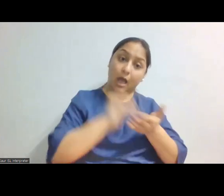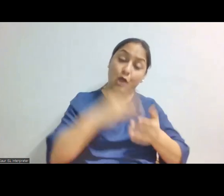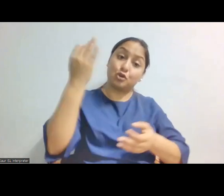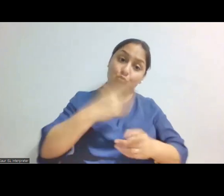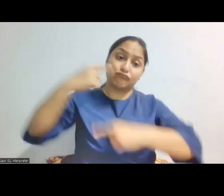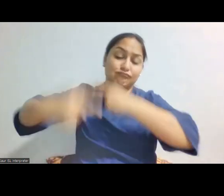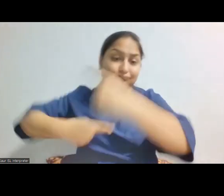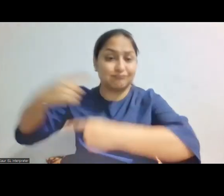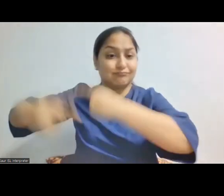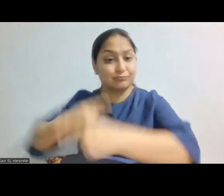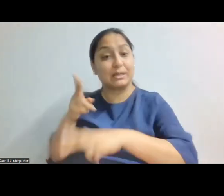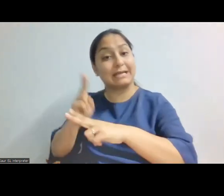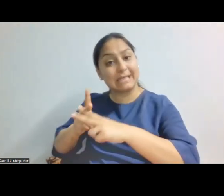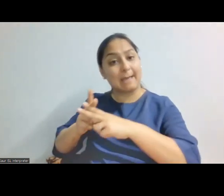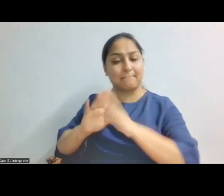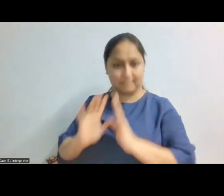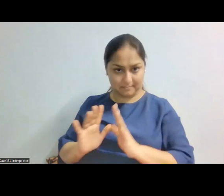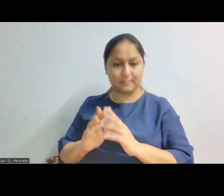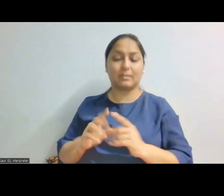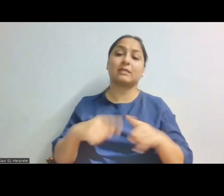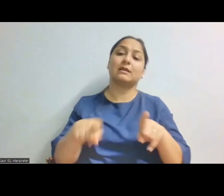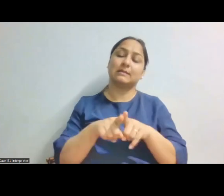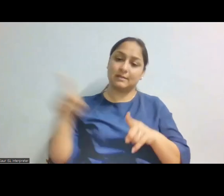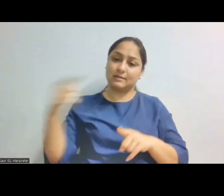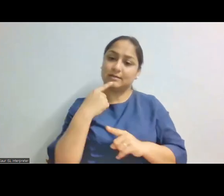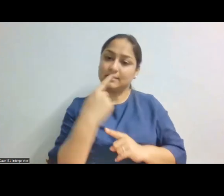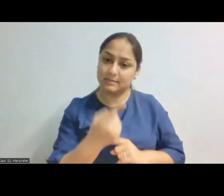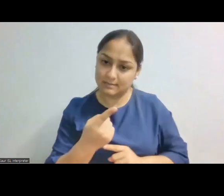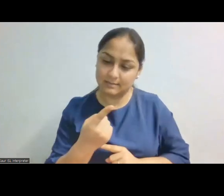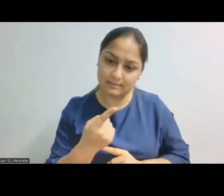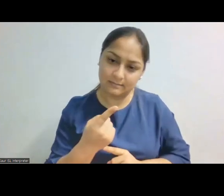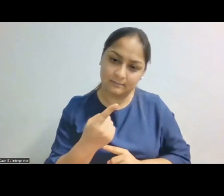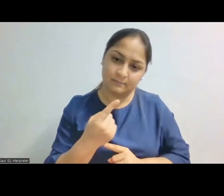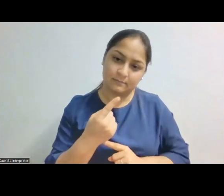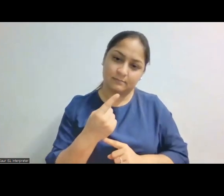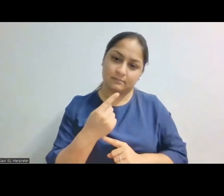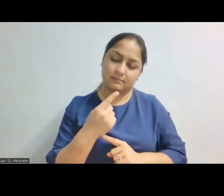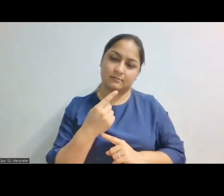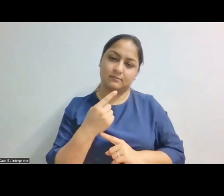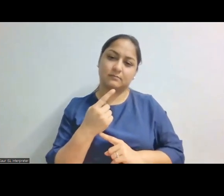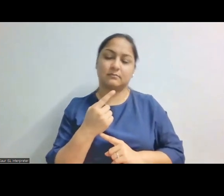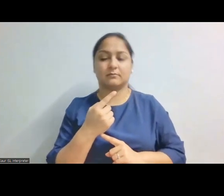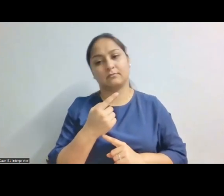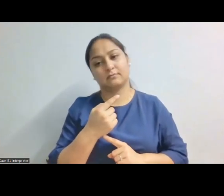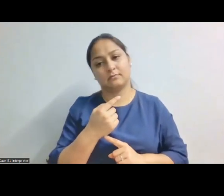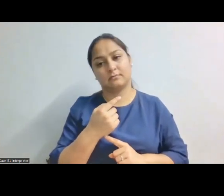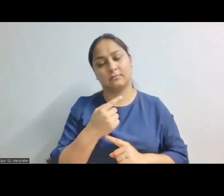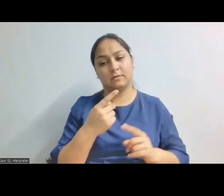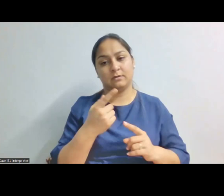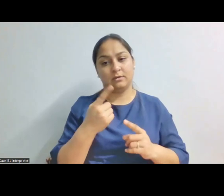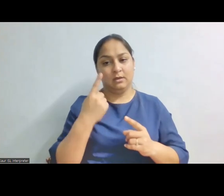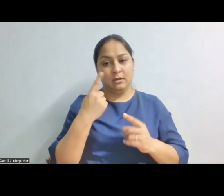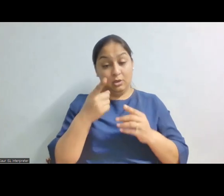that. A recommendation was made for, their ways to incentivize or